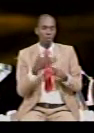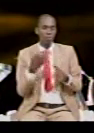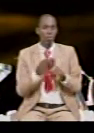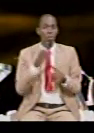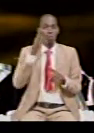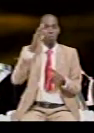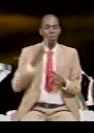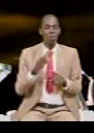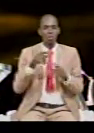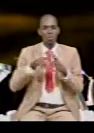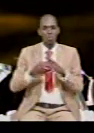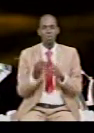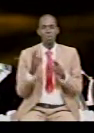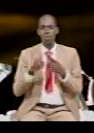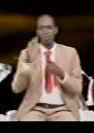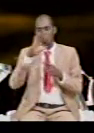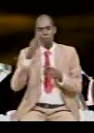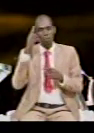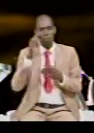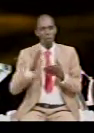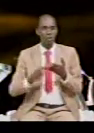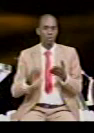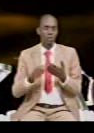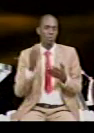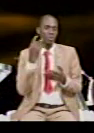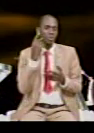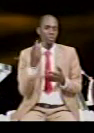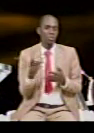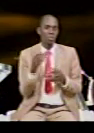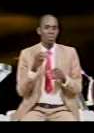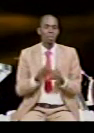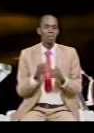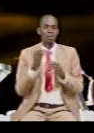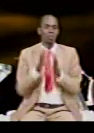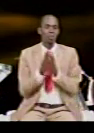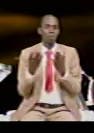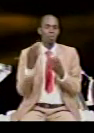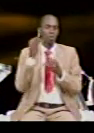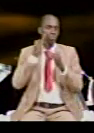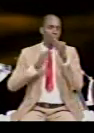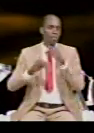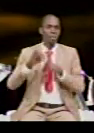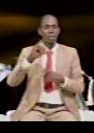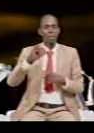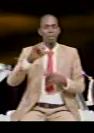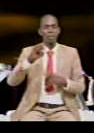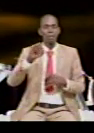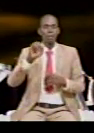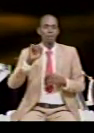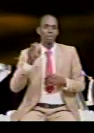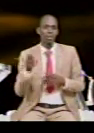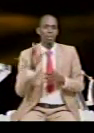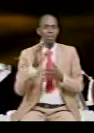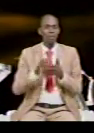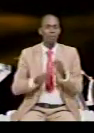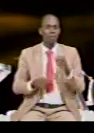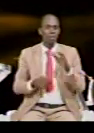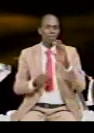Isaiah chapter 53, we will see the provisions of the Lord for our